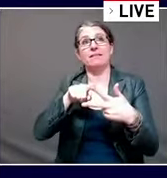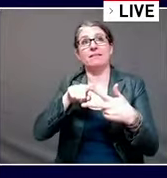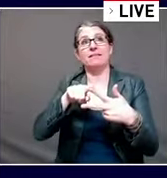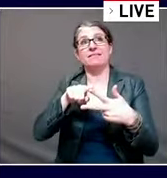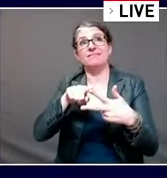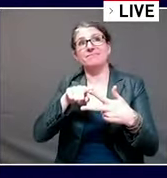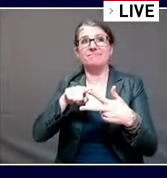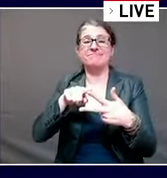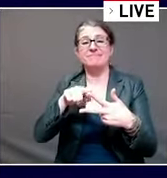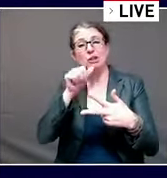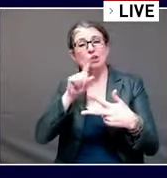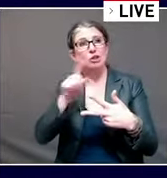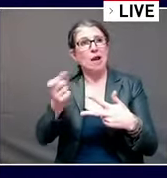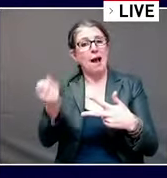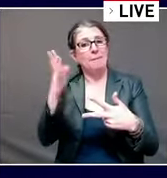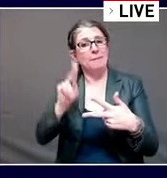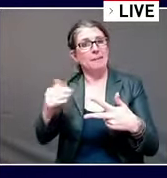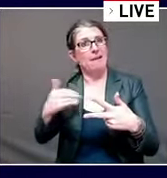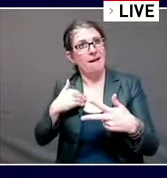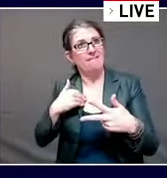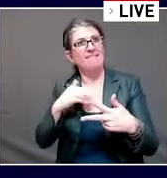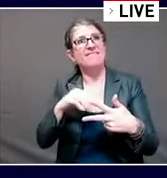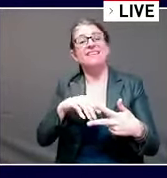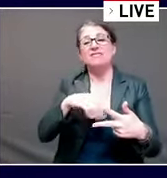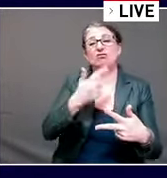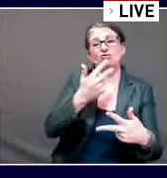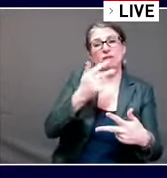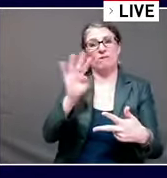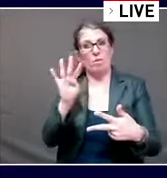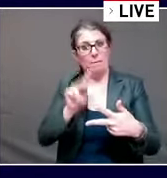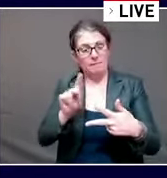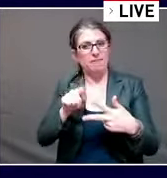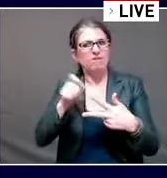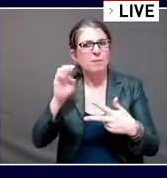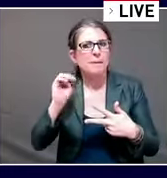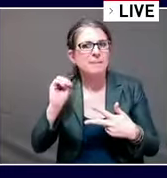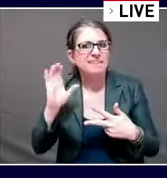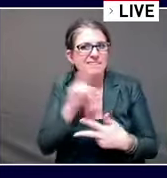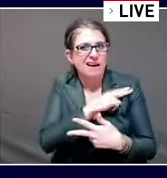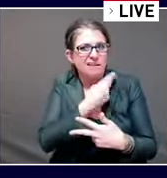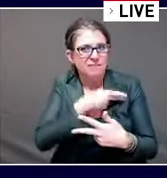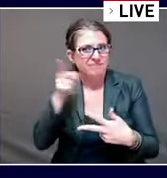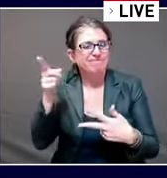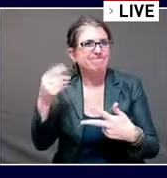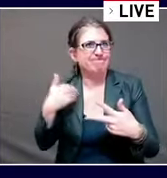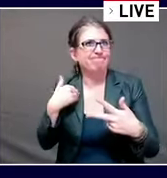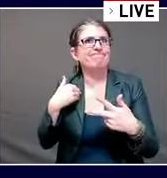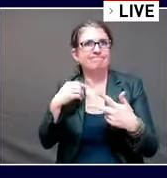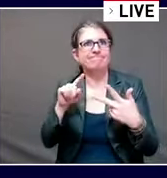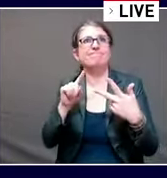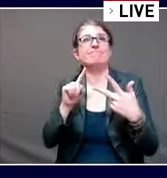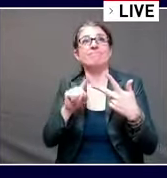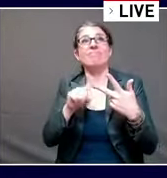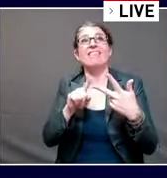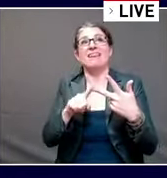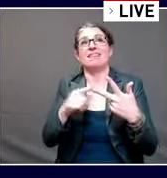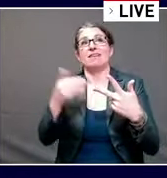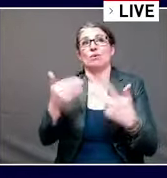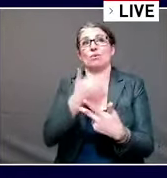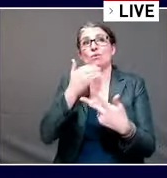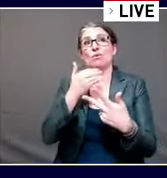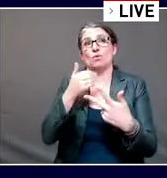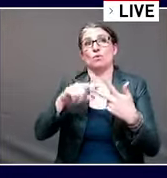Medical Center. And just today, we've also opened an investigation into the Whitefield Elementary School, where we're aware of 1 student